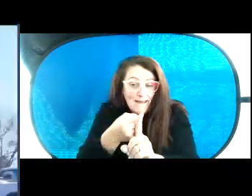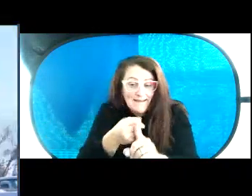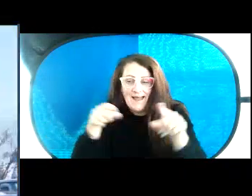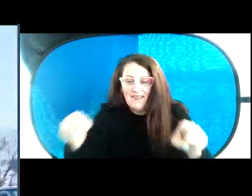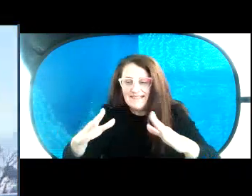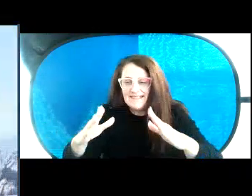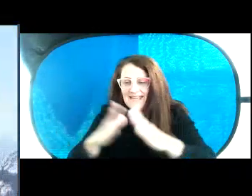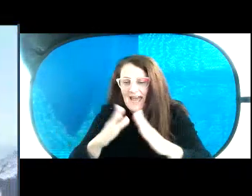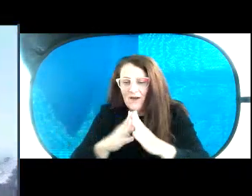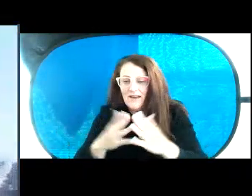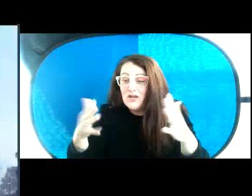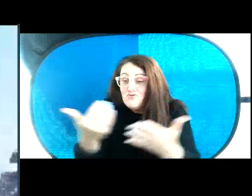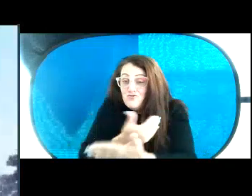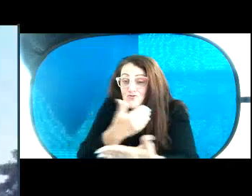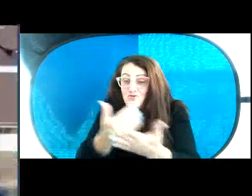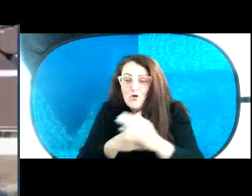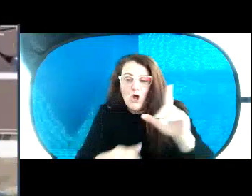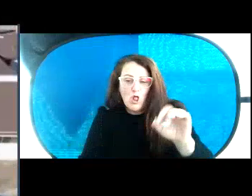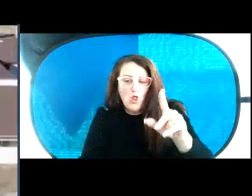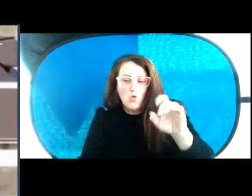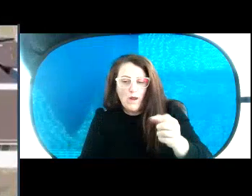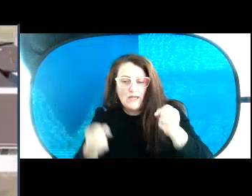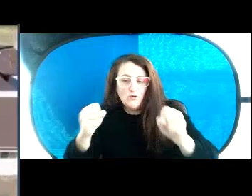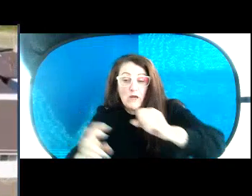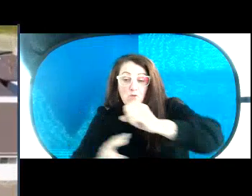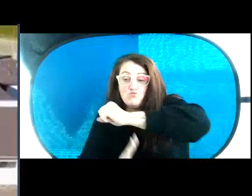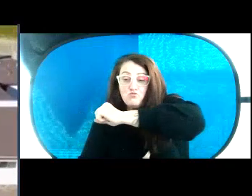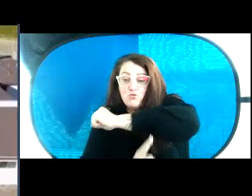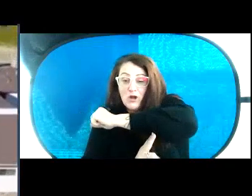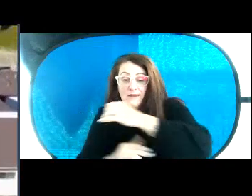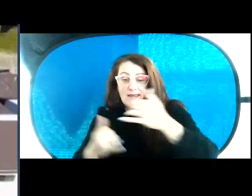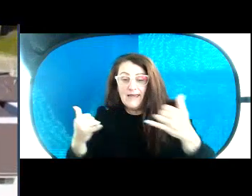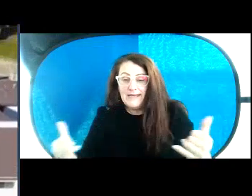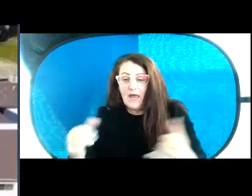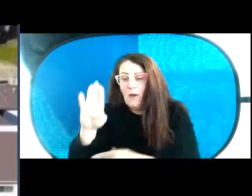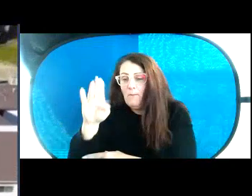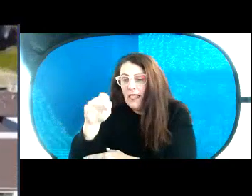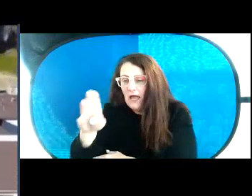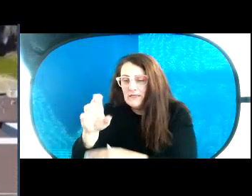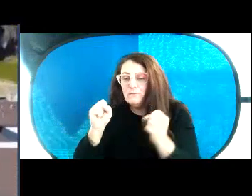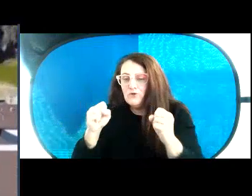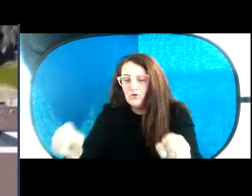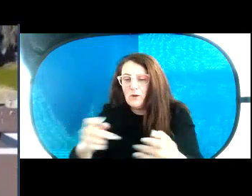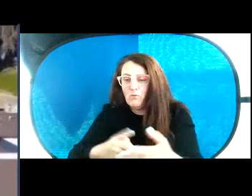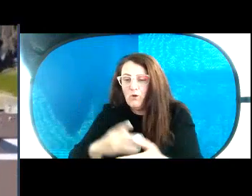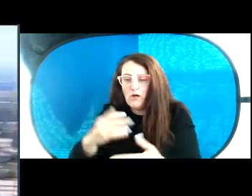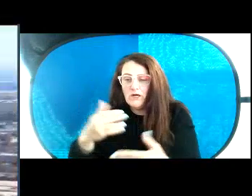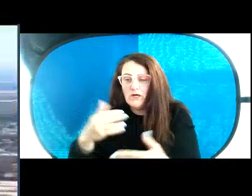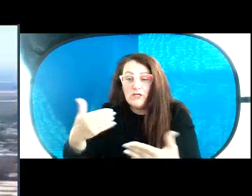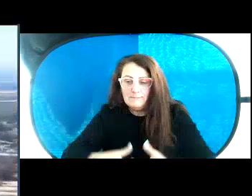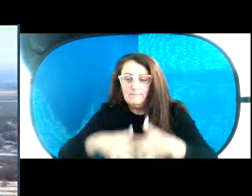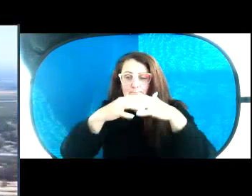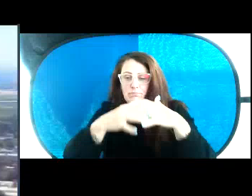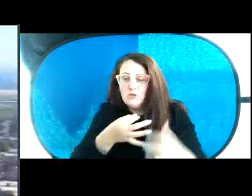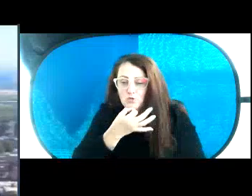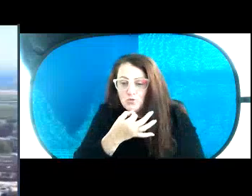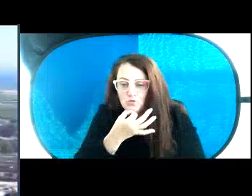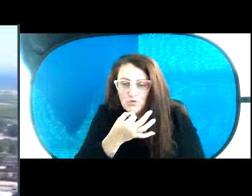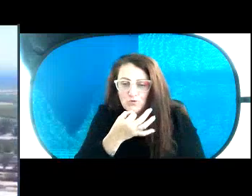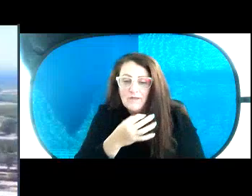the completion of the new Lorraine Street Bridge and the complete Blossom Street project about to break ground.